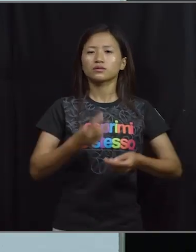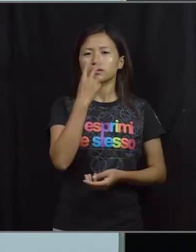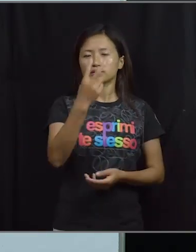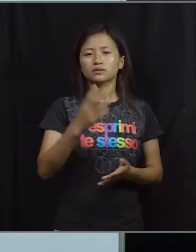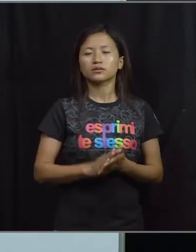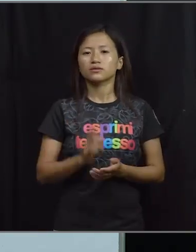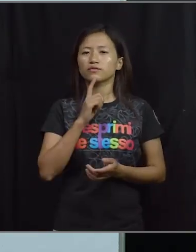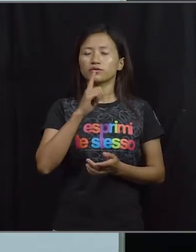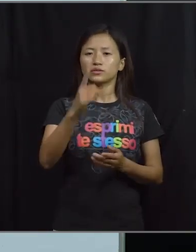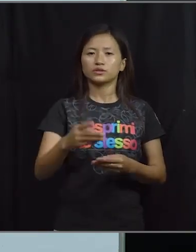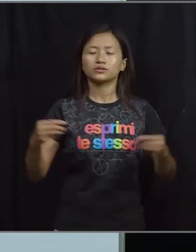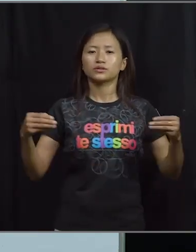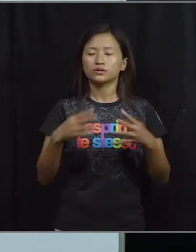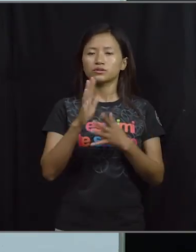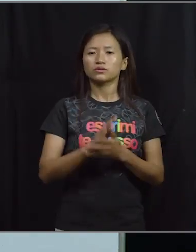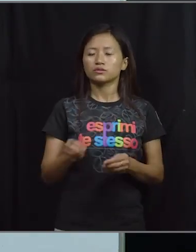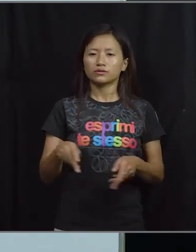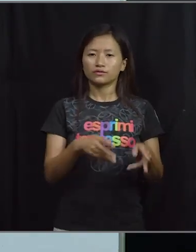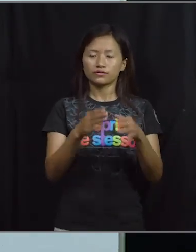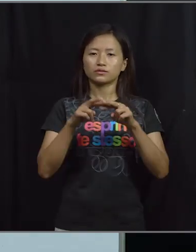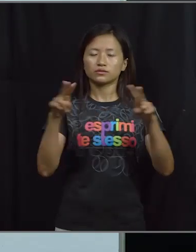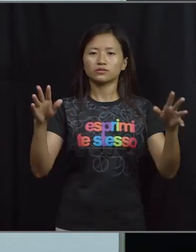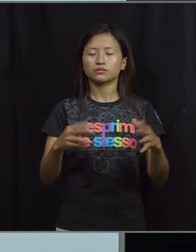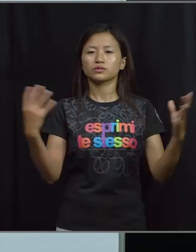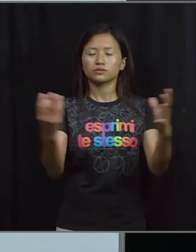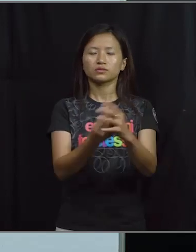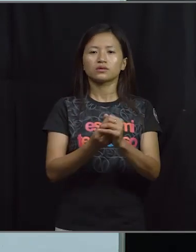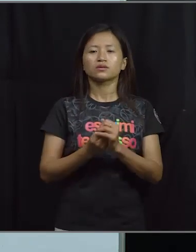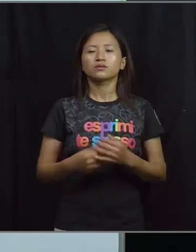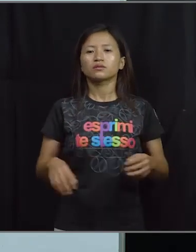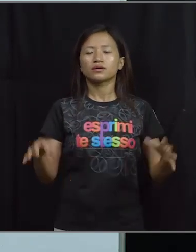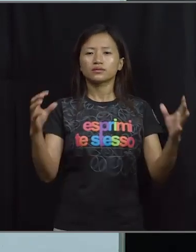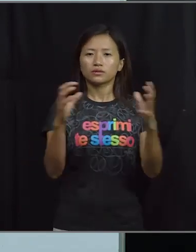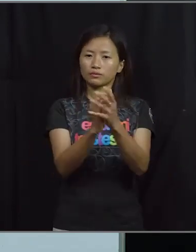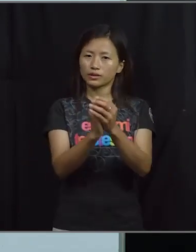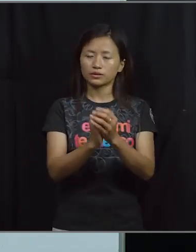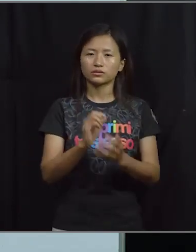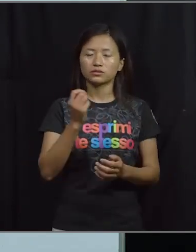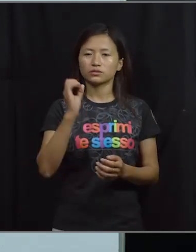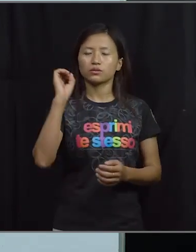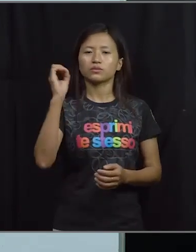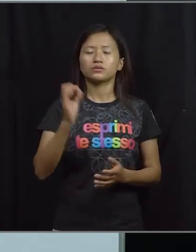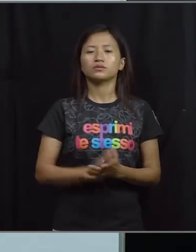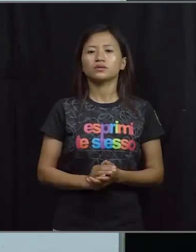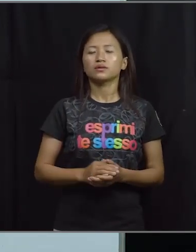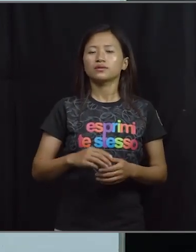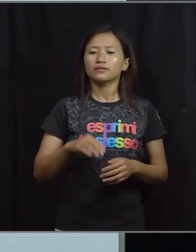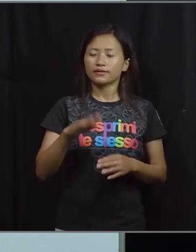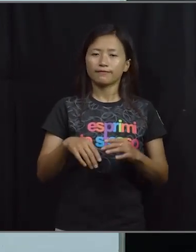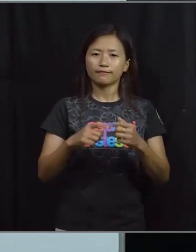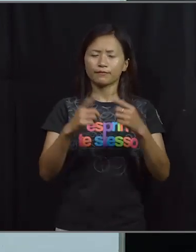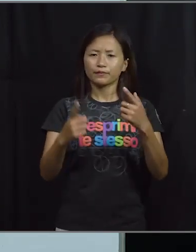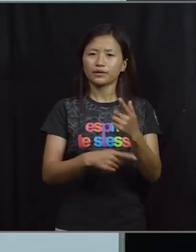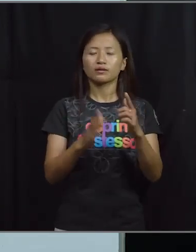seeking information from different sources, bringing it together and combining into a new opportunities. Then finally,